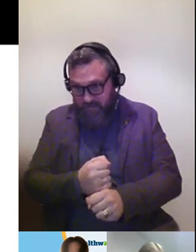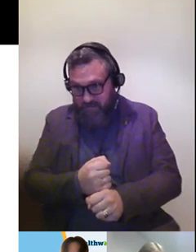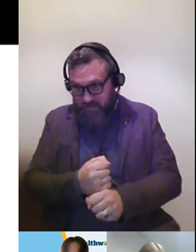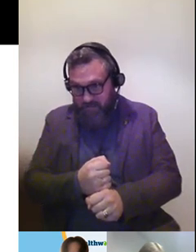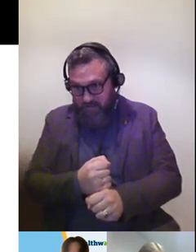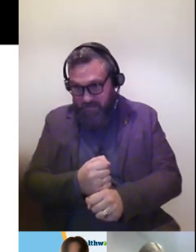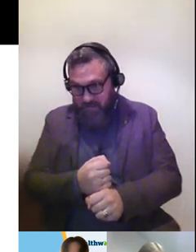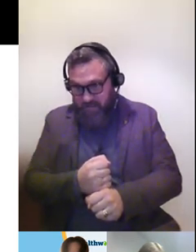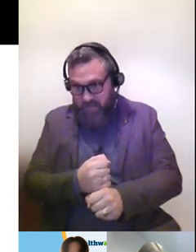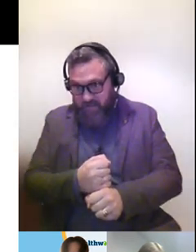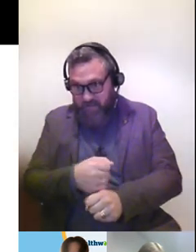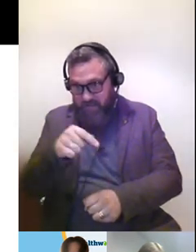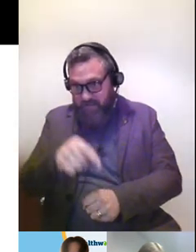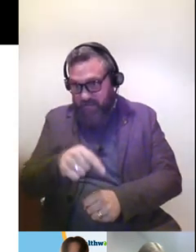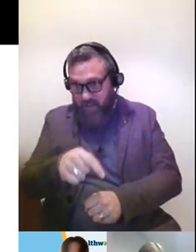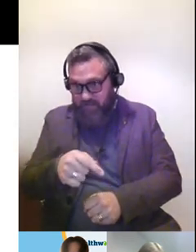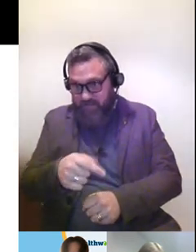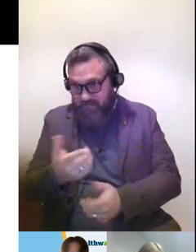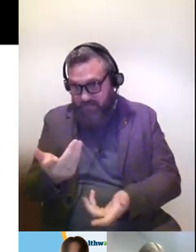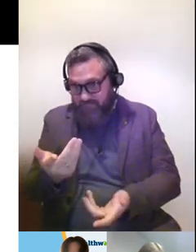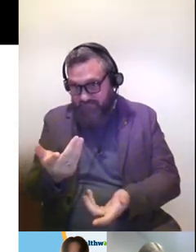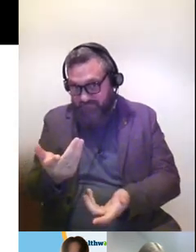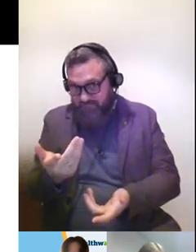So we're doing that at the moment.